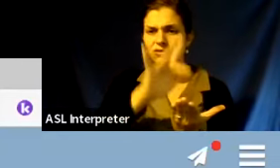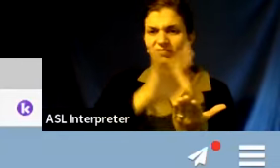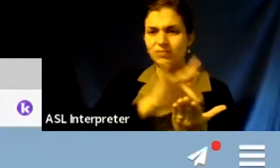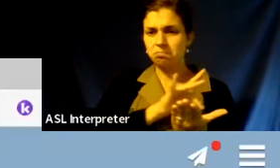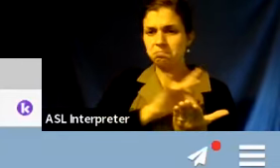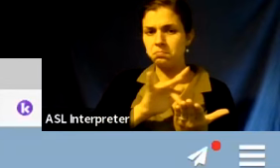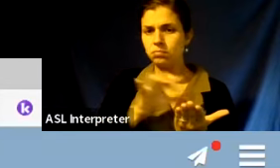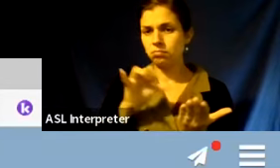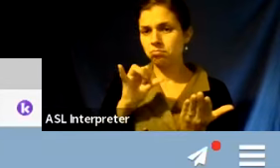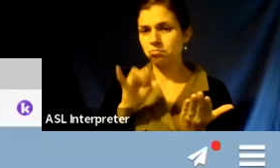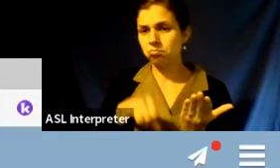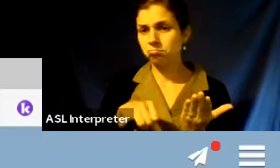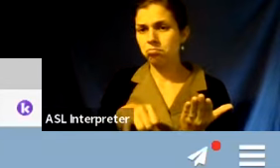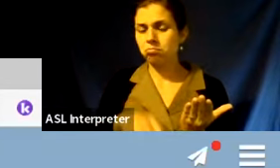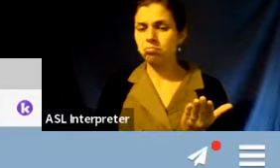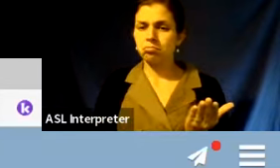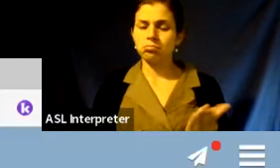app.